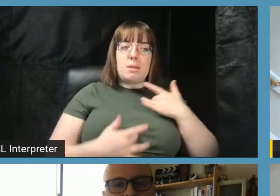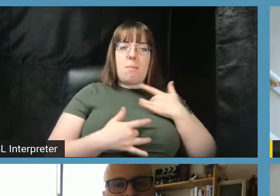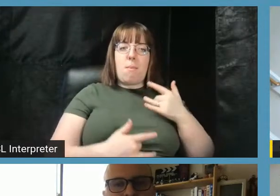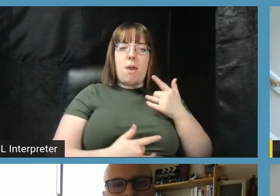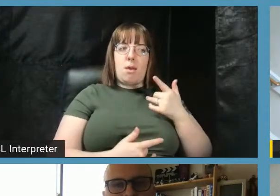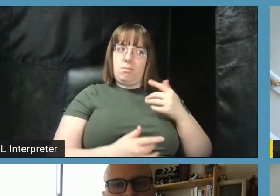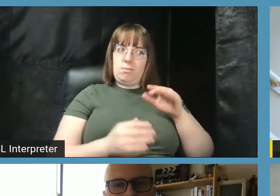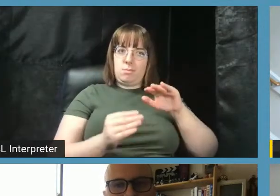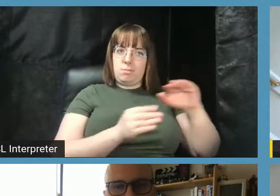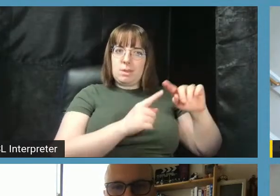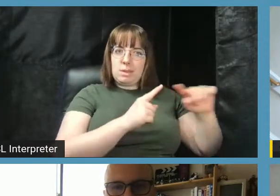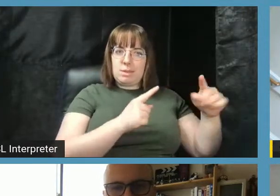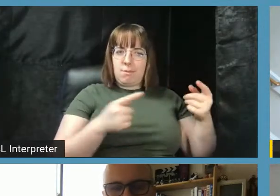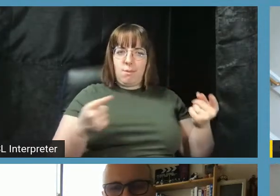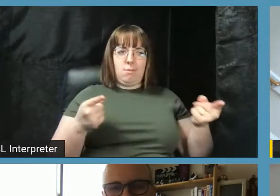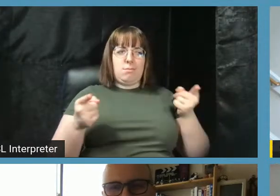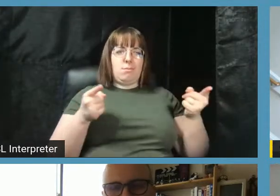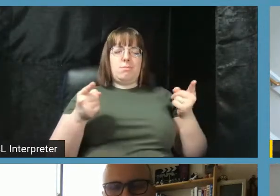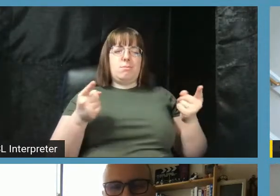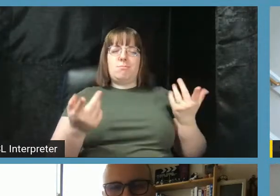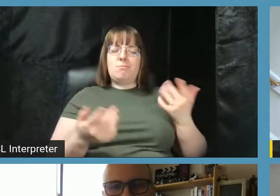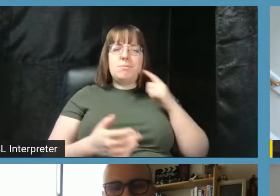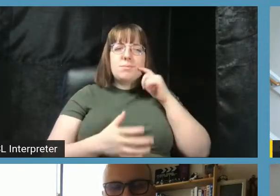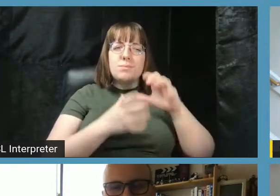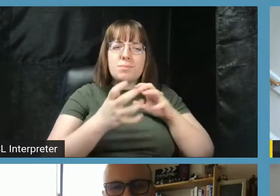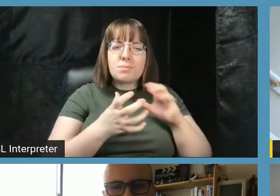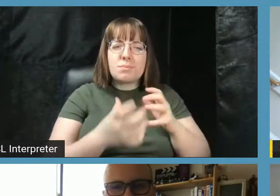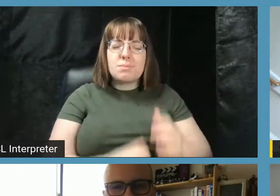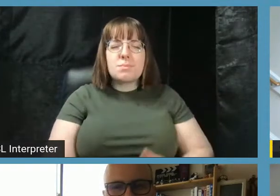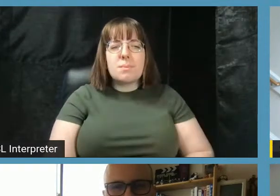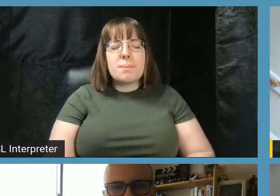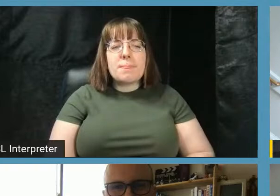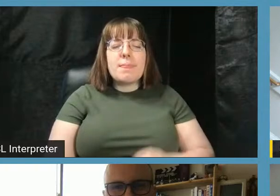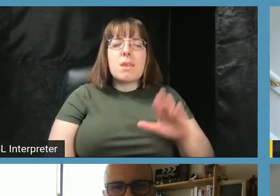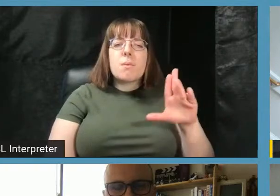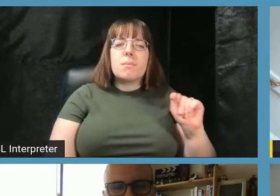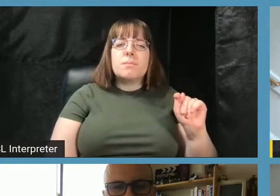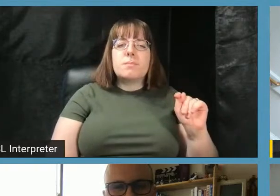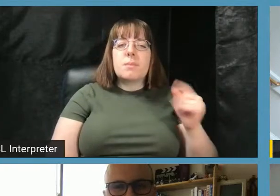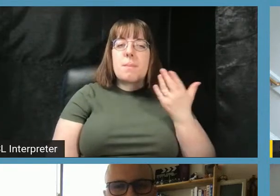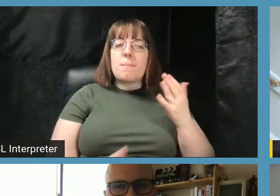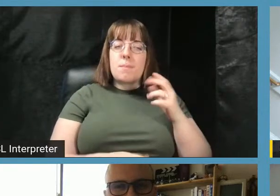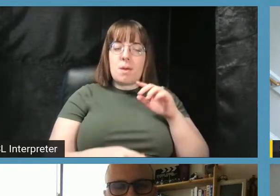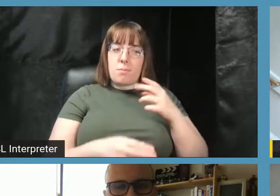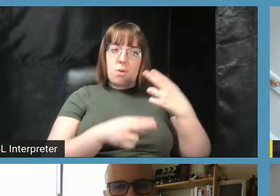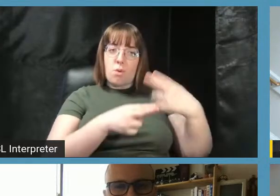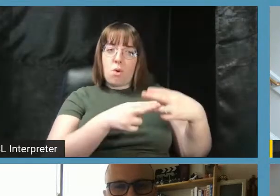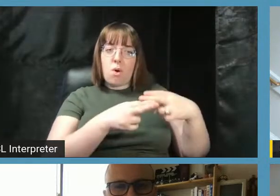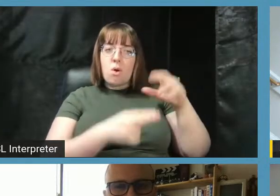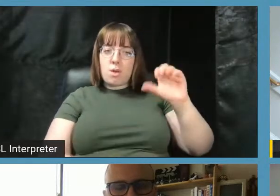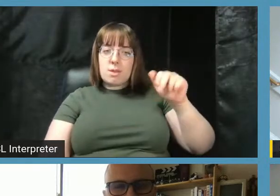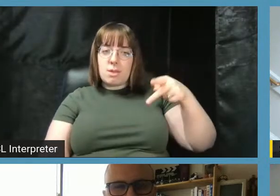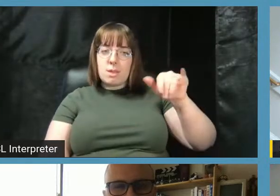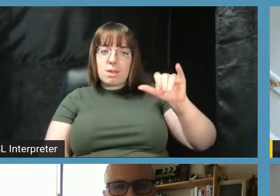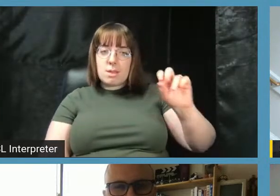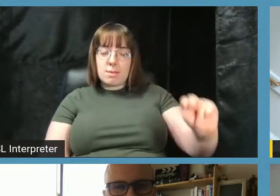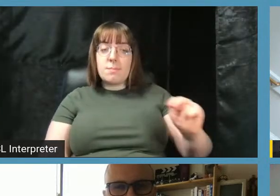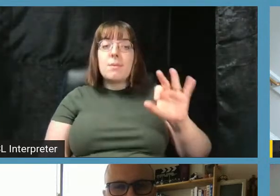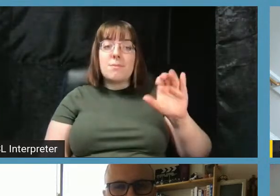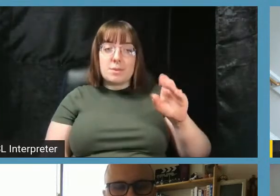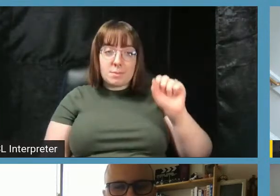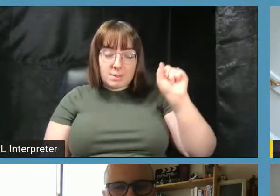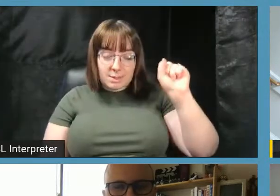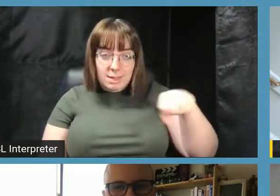or describe the location or have the rights management string there. But they might refer to it as caption, but yes, Facebook does have the